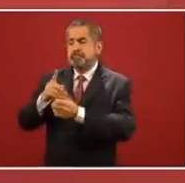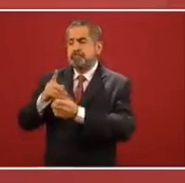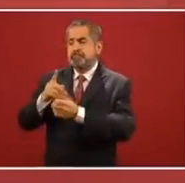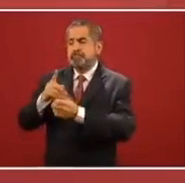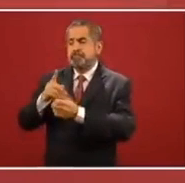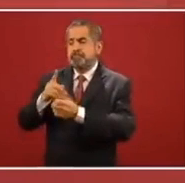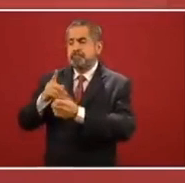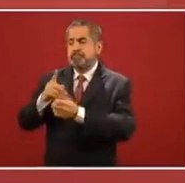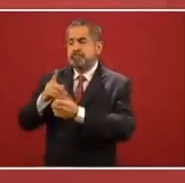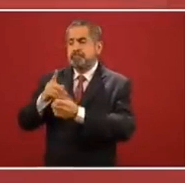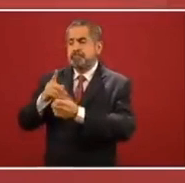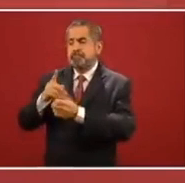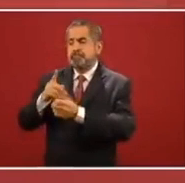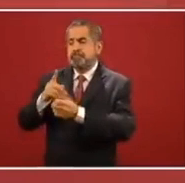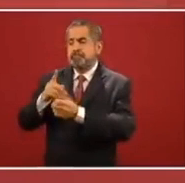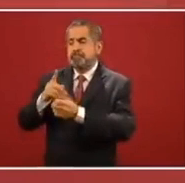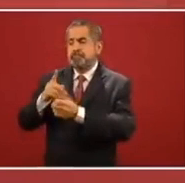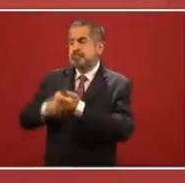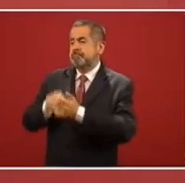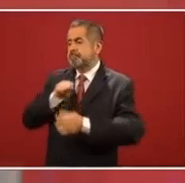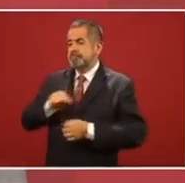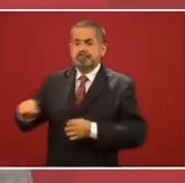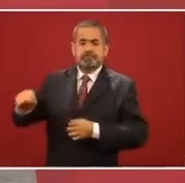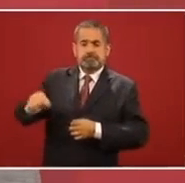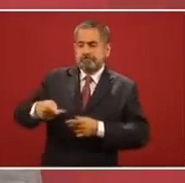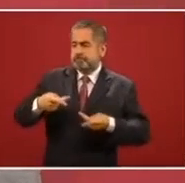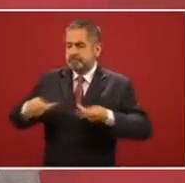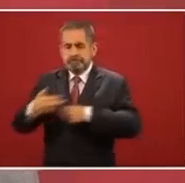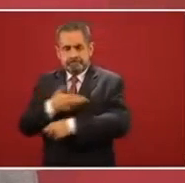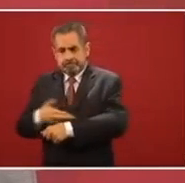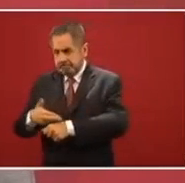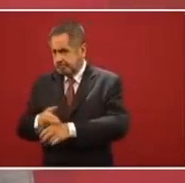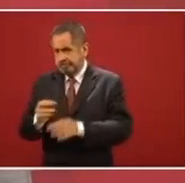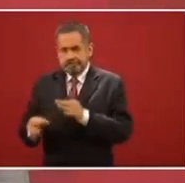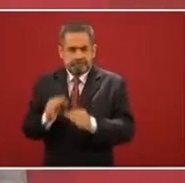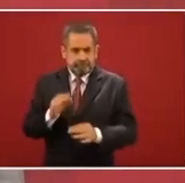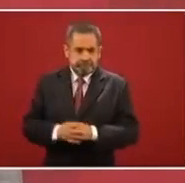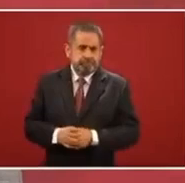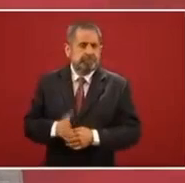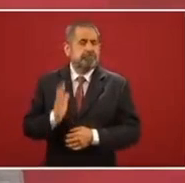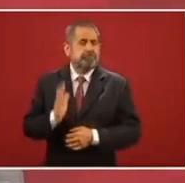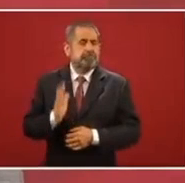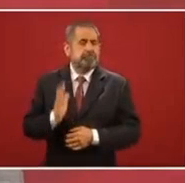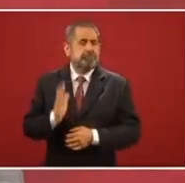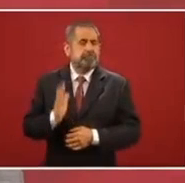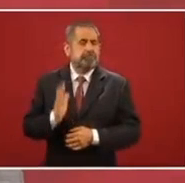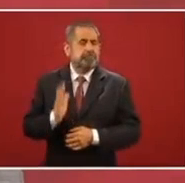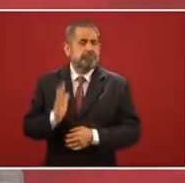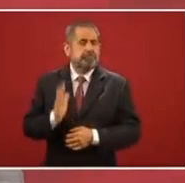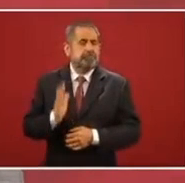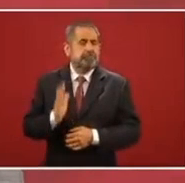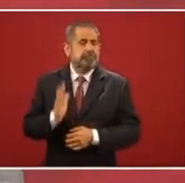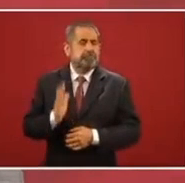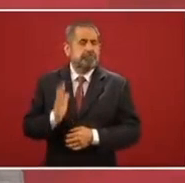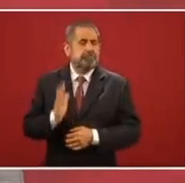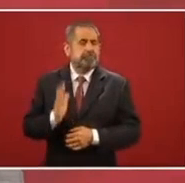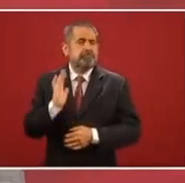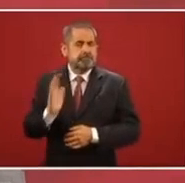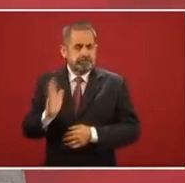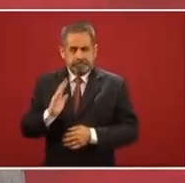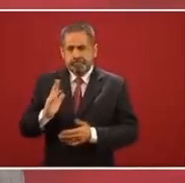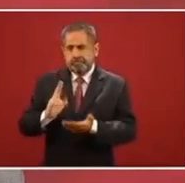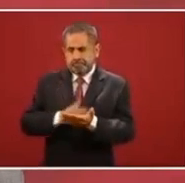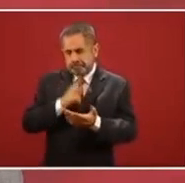very early contacts with all those mechanisms. Hemos anunciado también And we have also